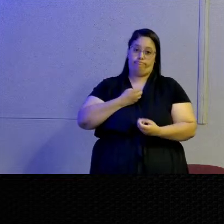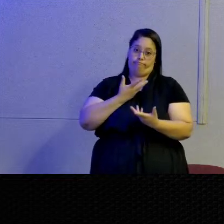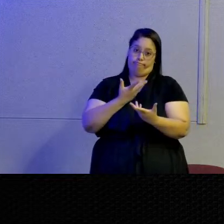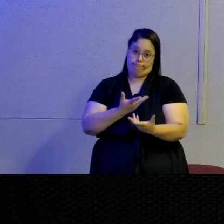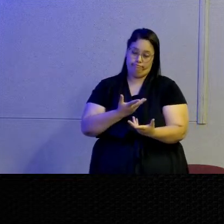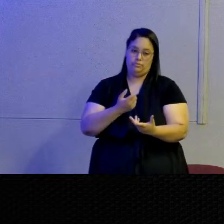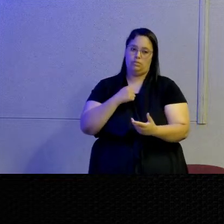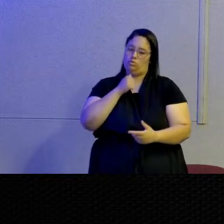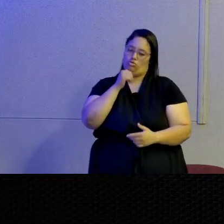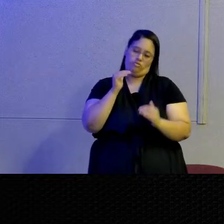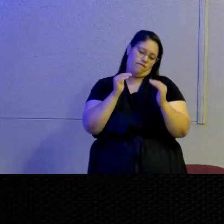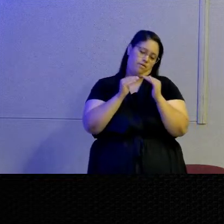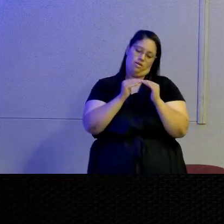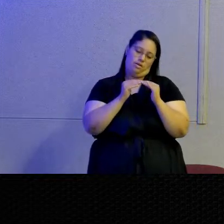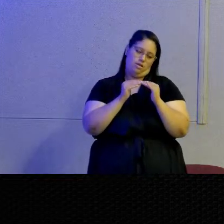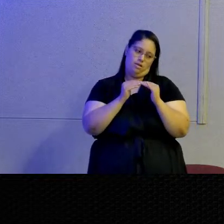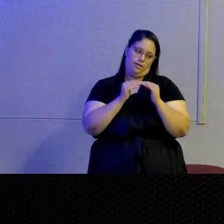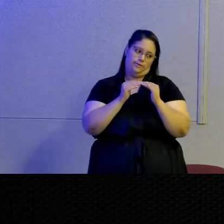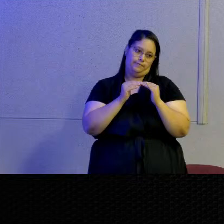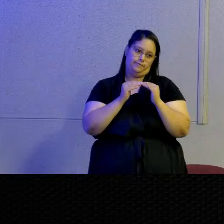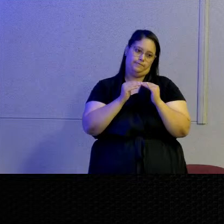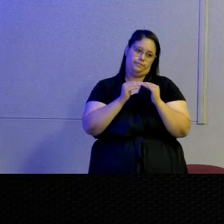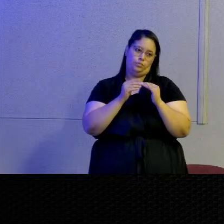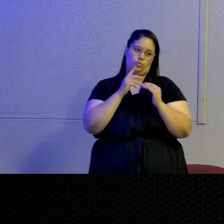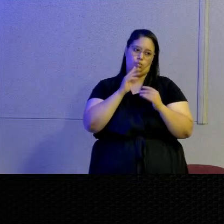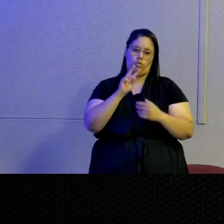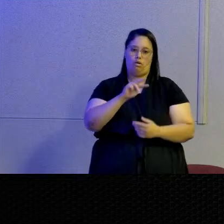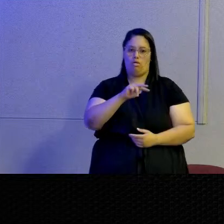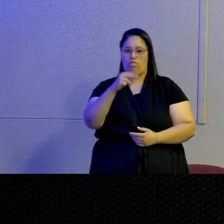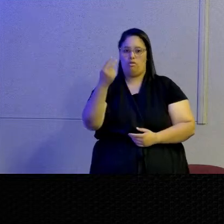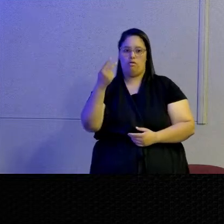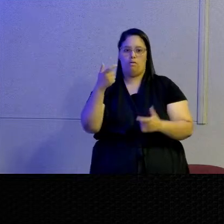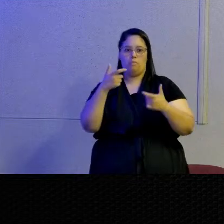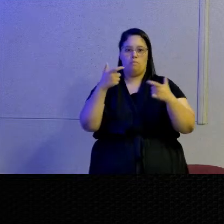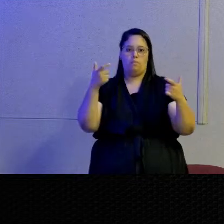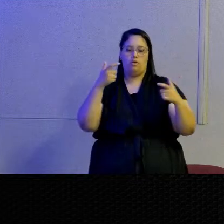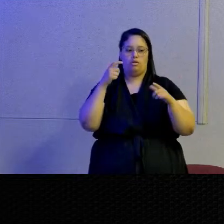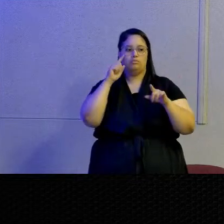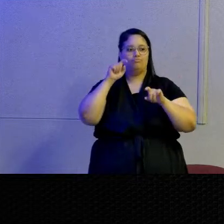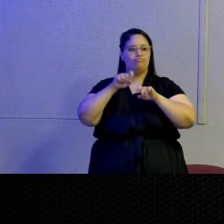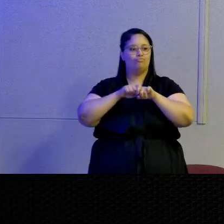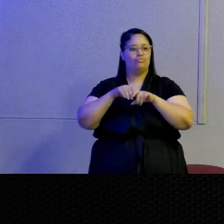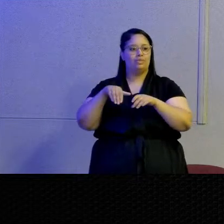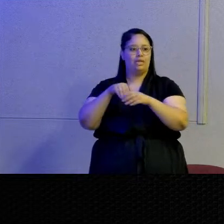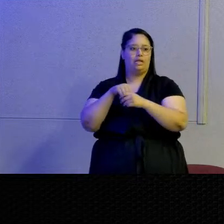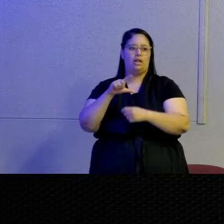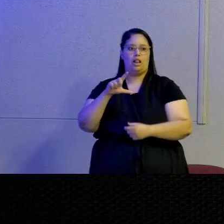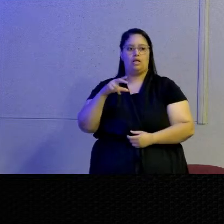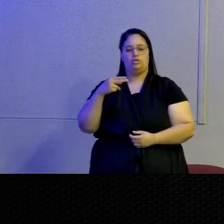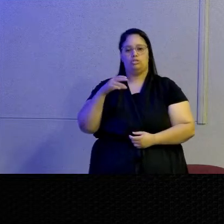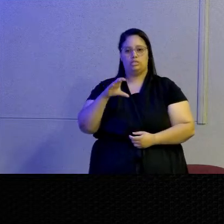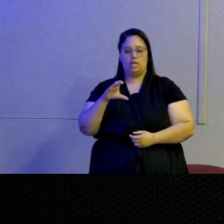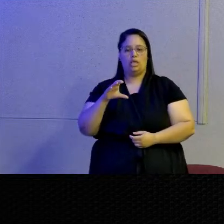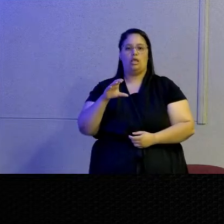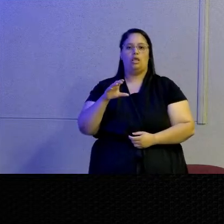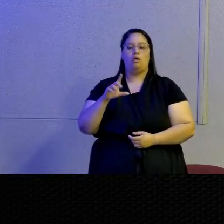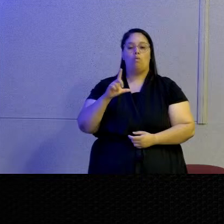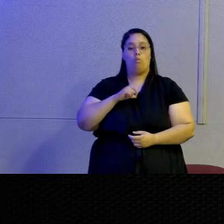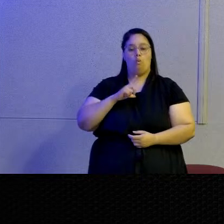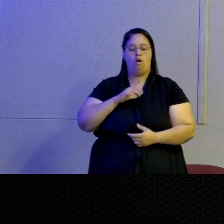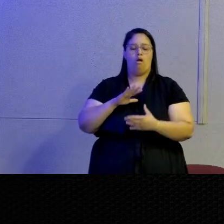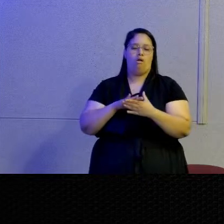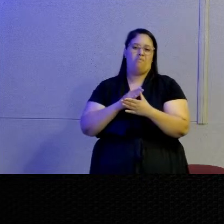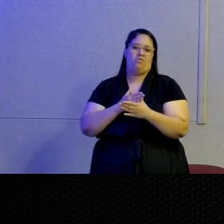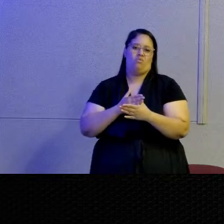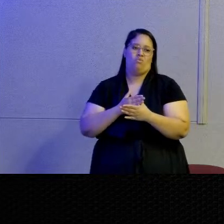very unfair to the other big experiments at the LHC. I've been unfair to LHCb in